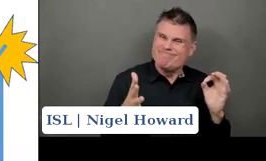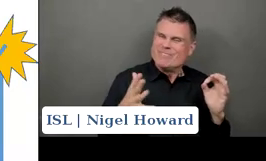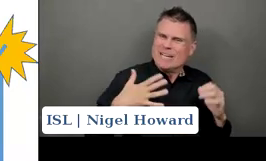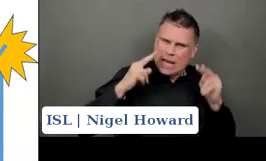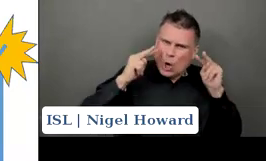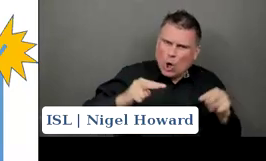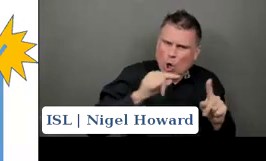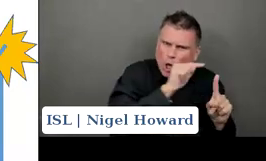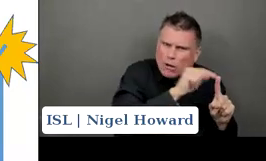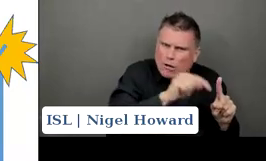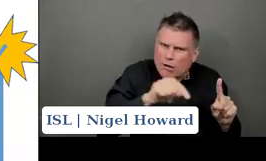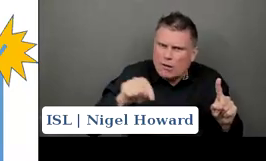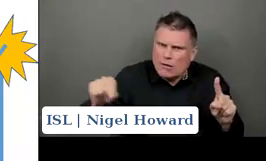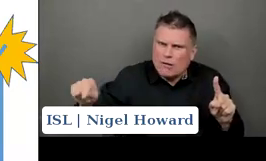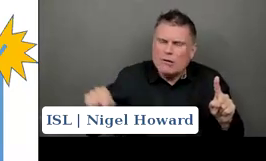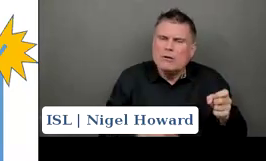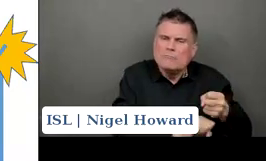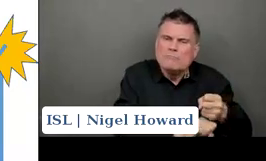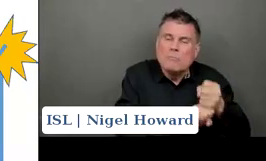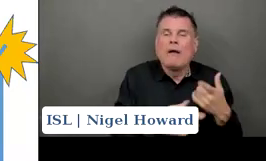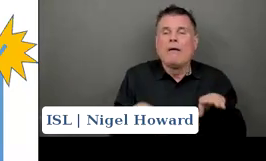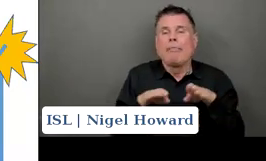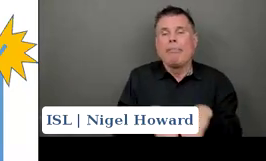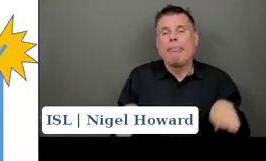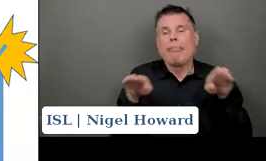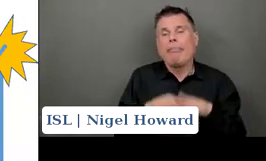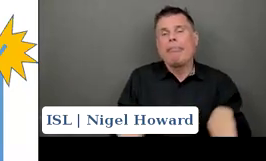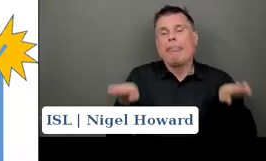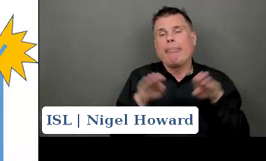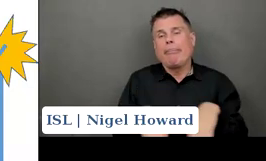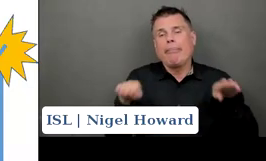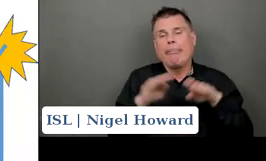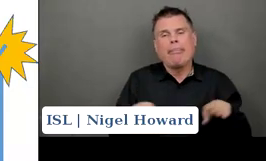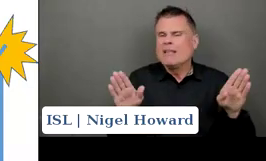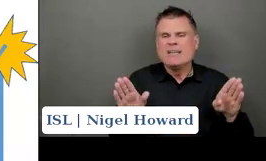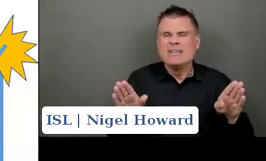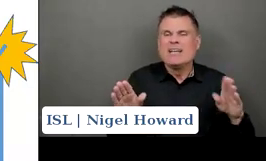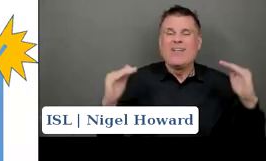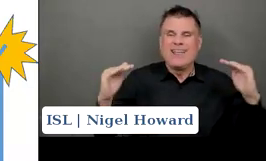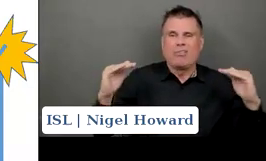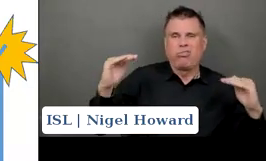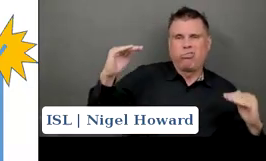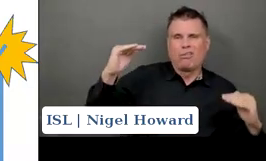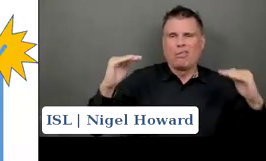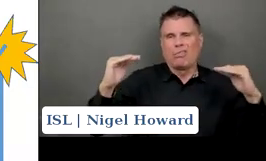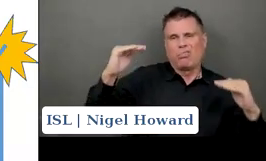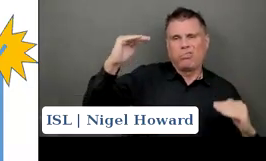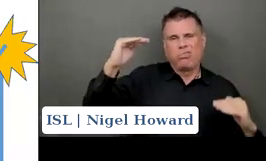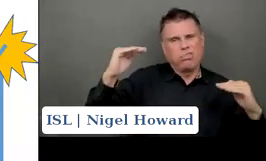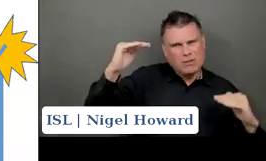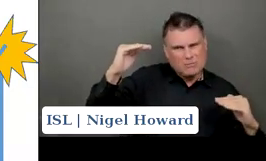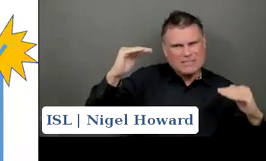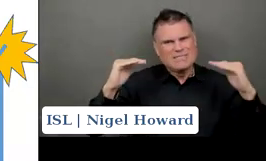traditional ways in which care and support are organized from a gender perspective, but it's also important to look at the